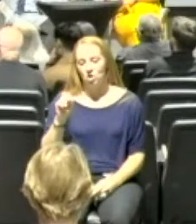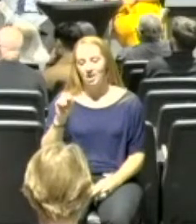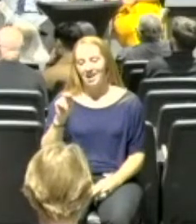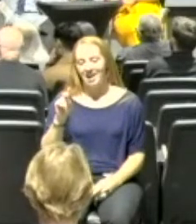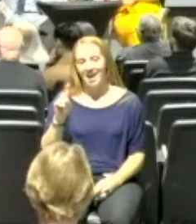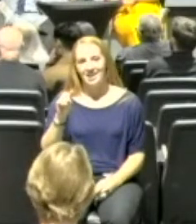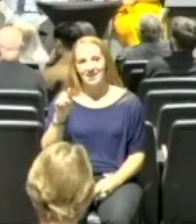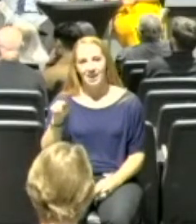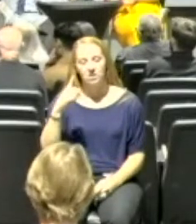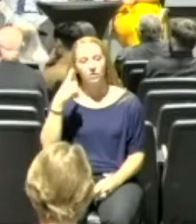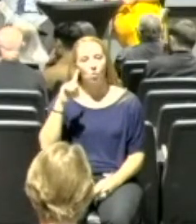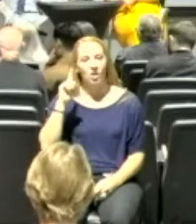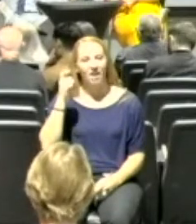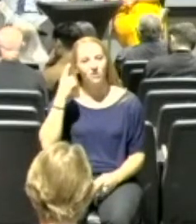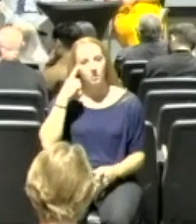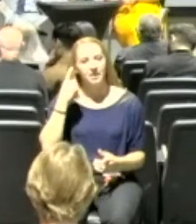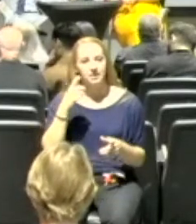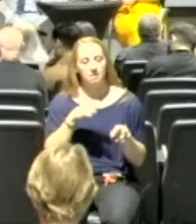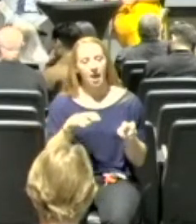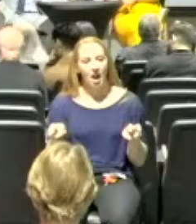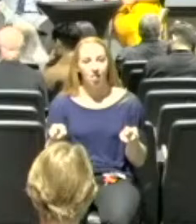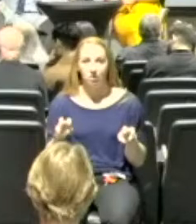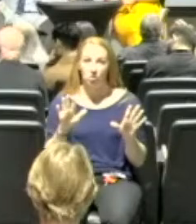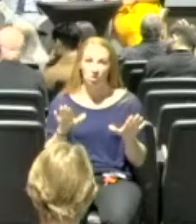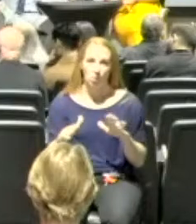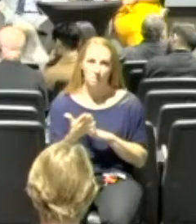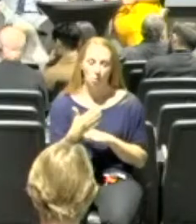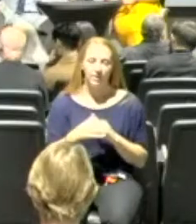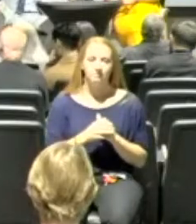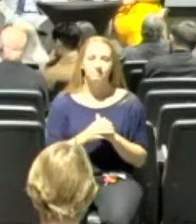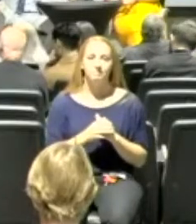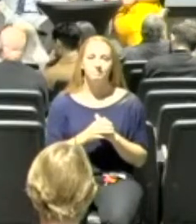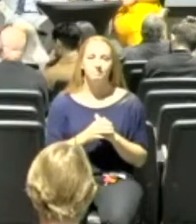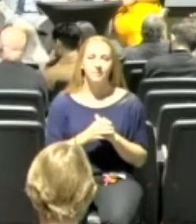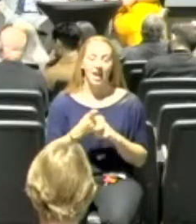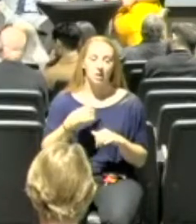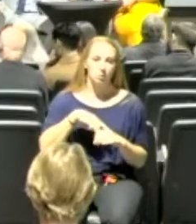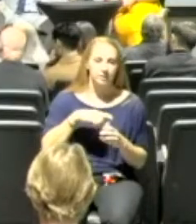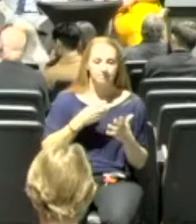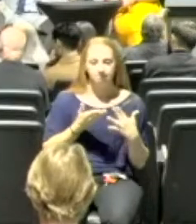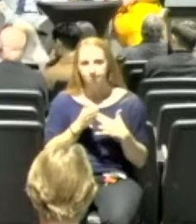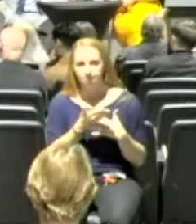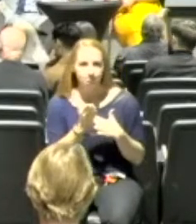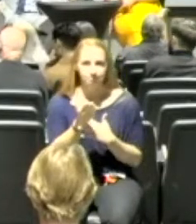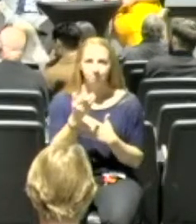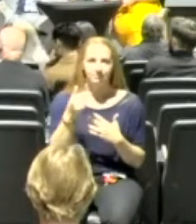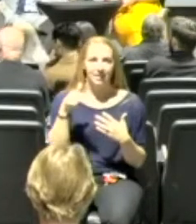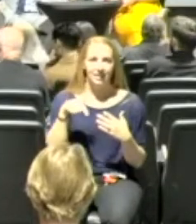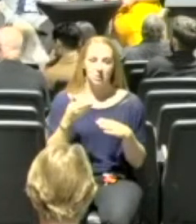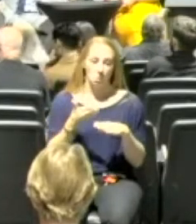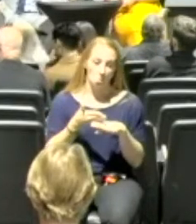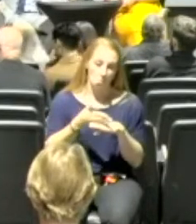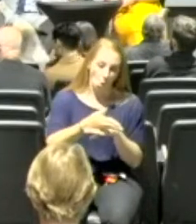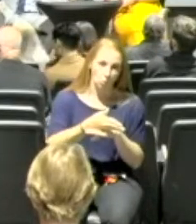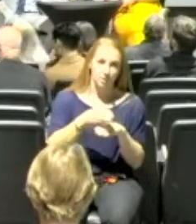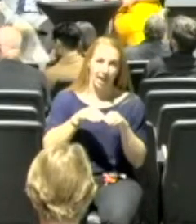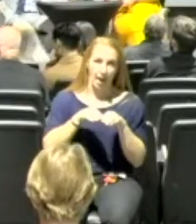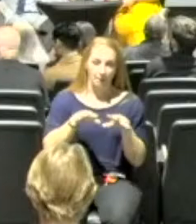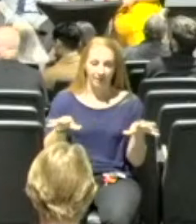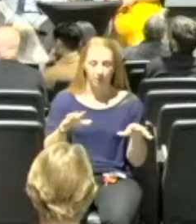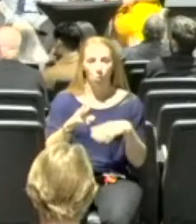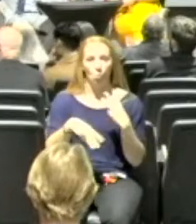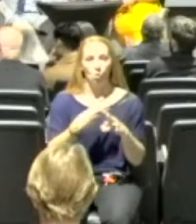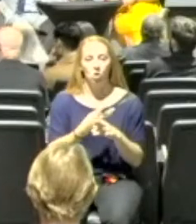panel. So we've got a great morning. As we navigate through this post-epidemic world, we